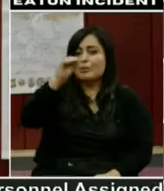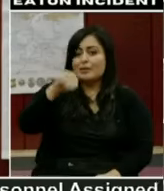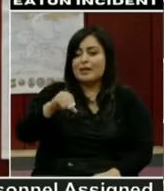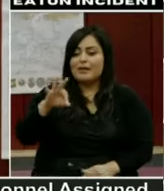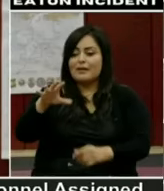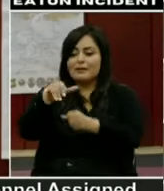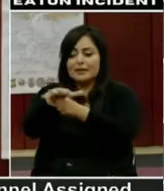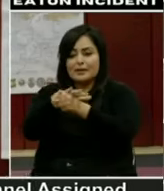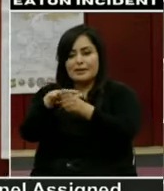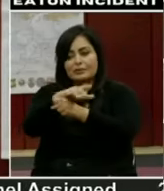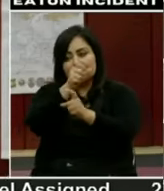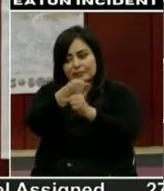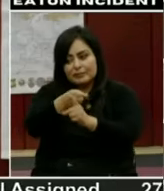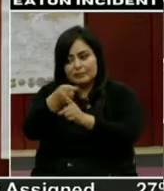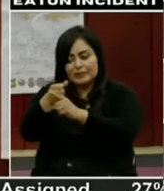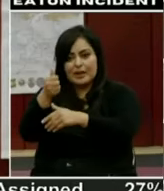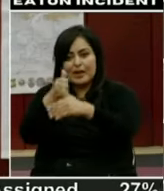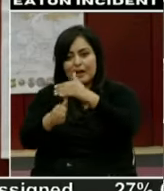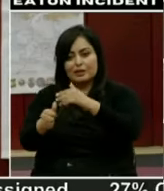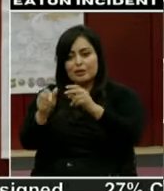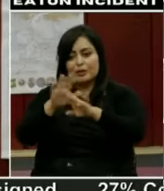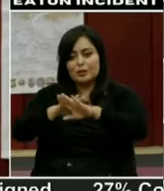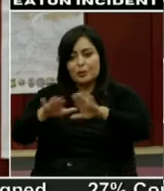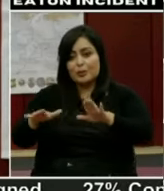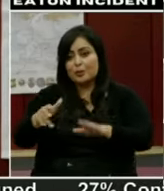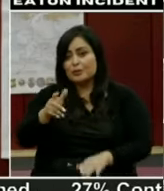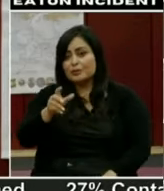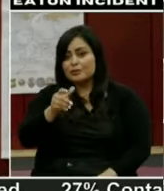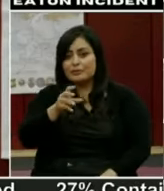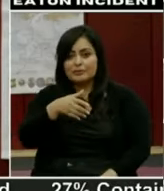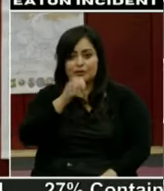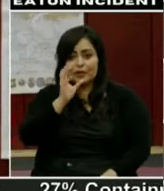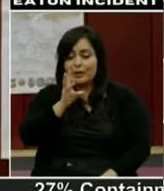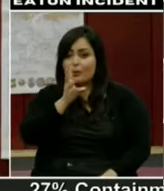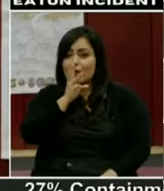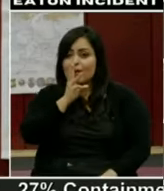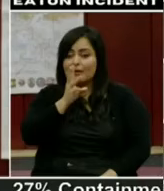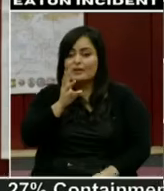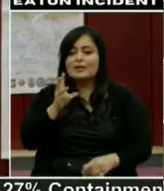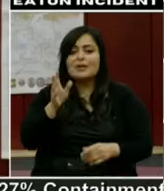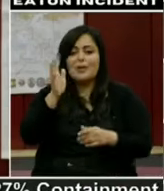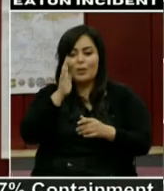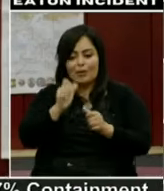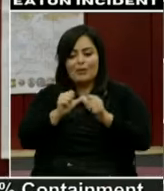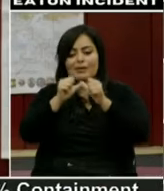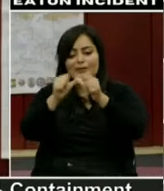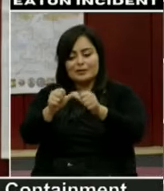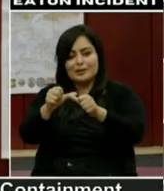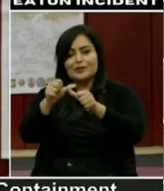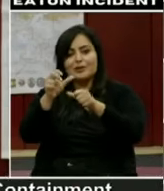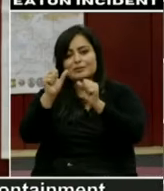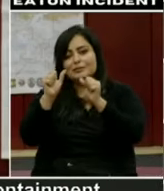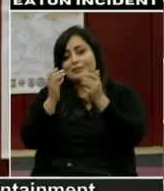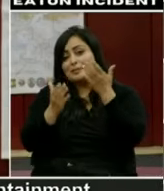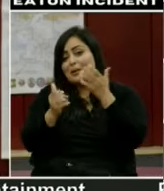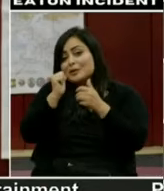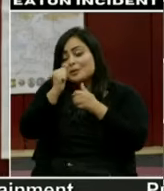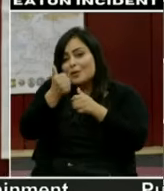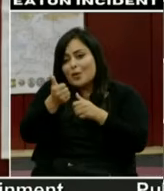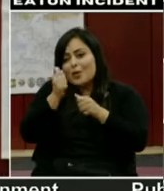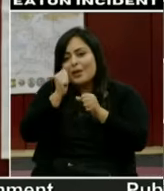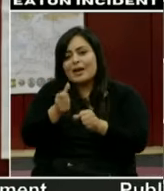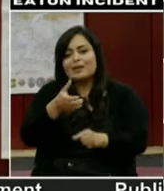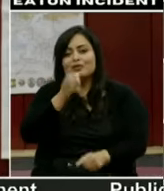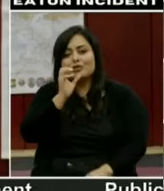areas that were under do not drink tap water orders will be able to resume drinking tap water tomorrow if the